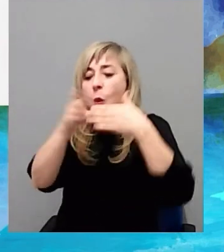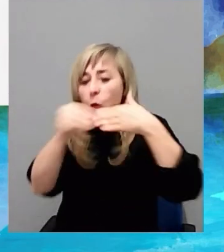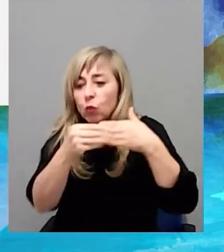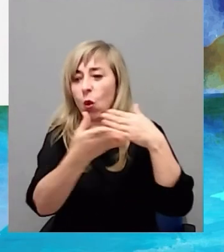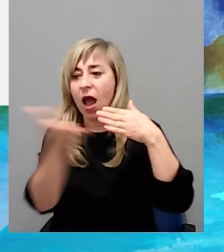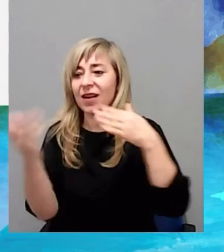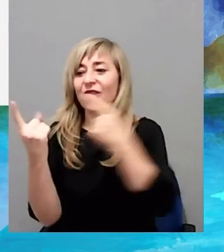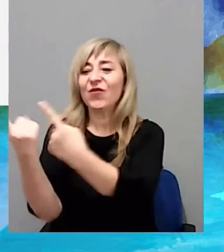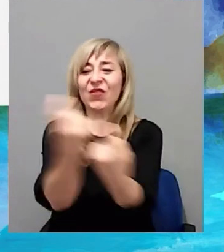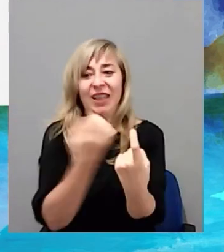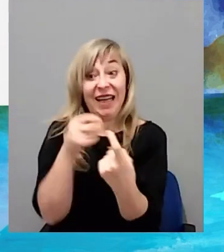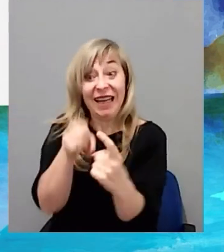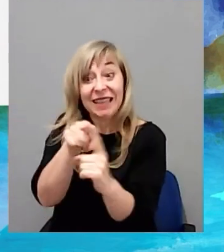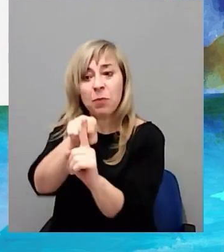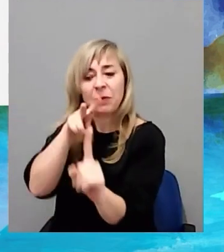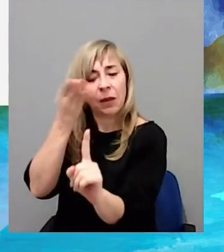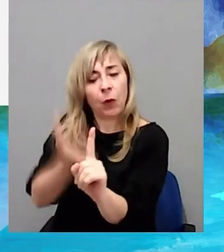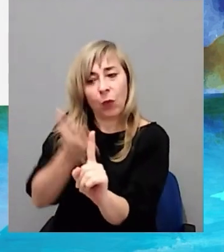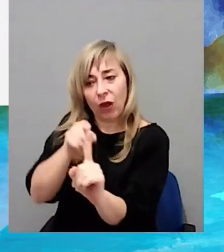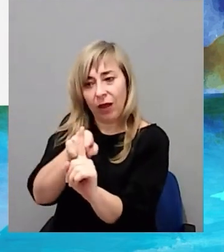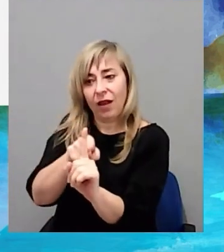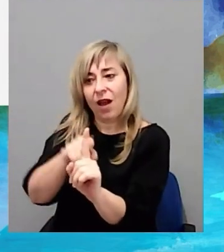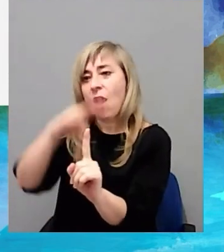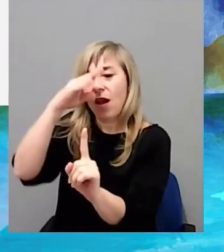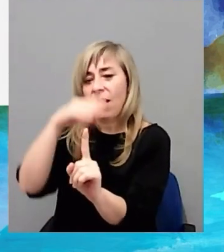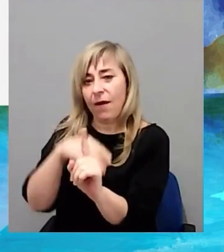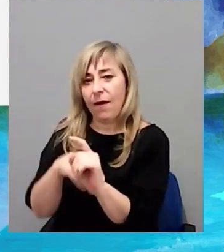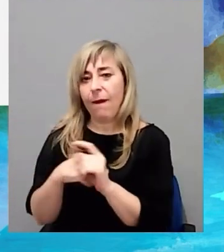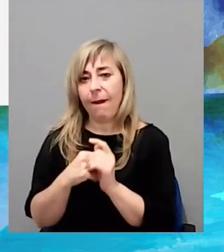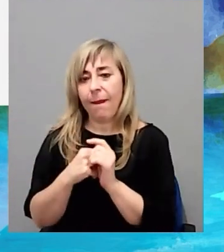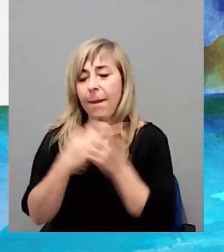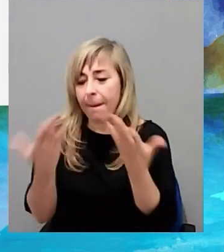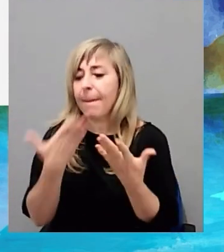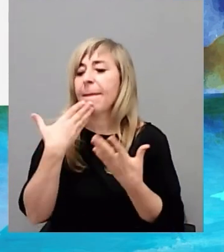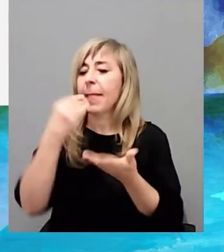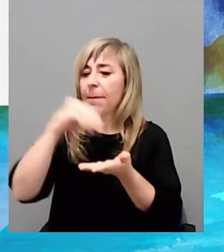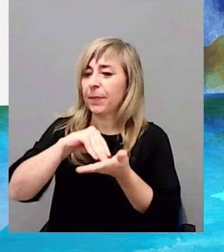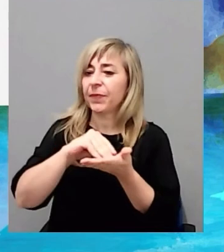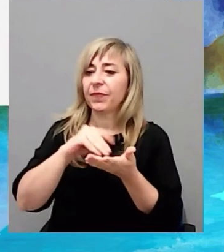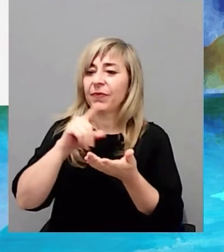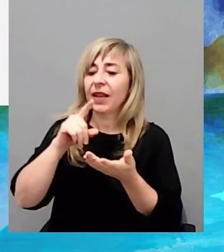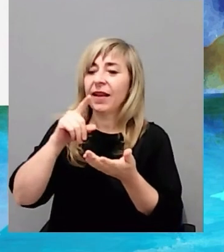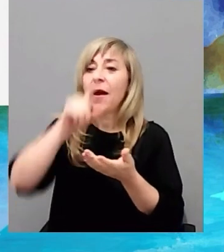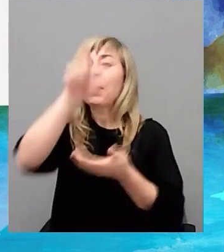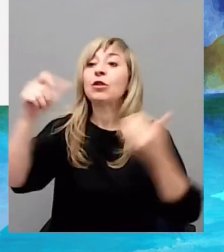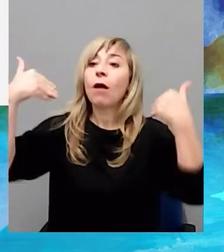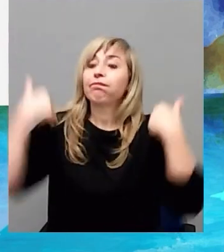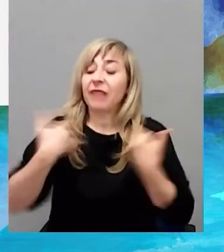municipality, they're not always aware of what people with disabilities or specific